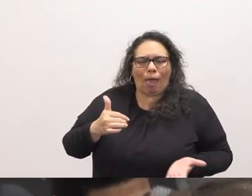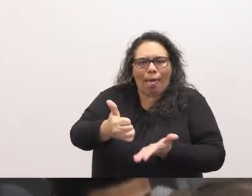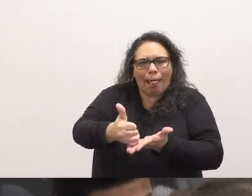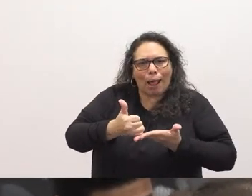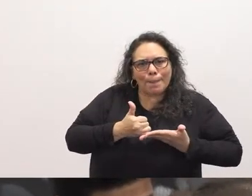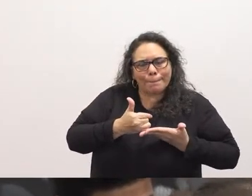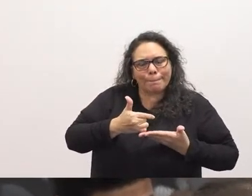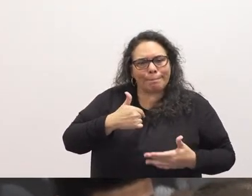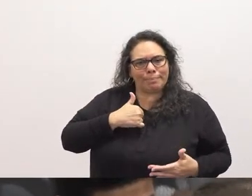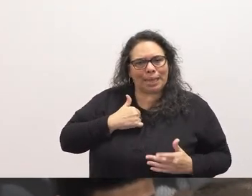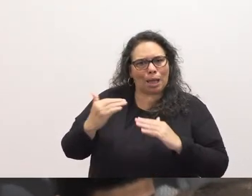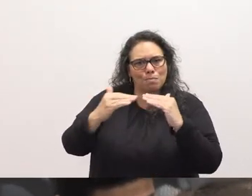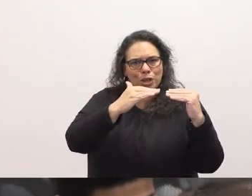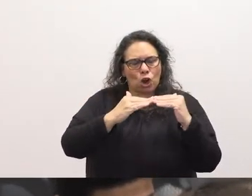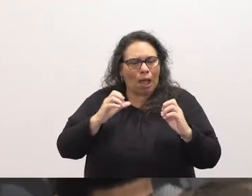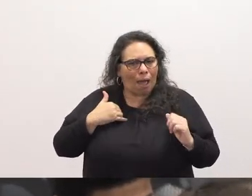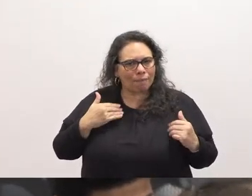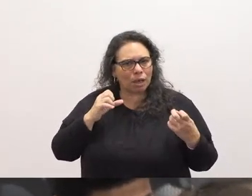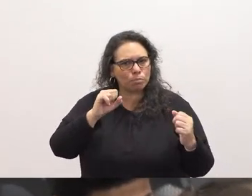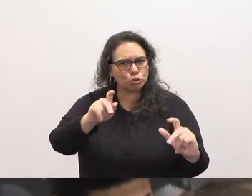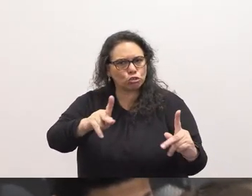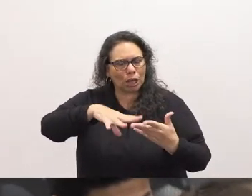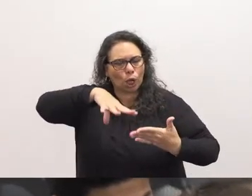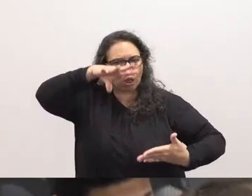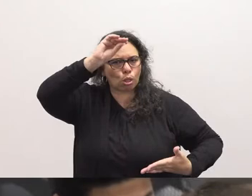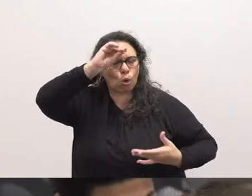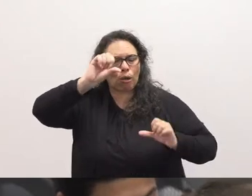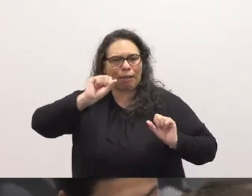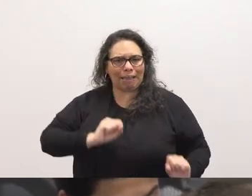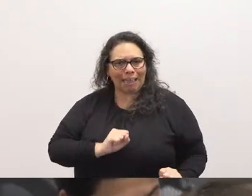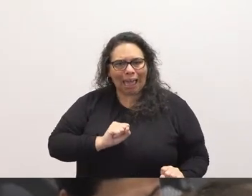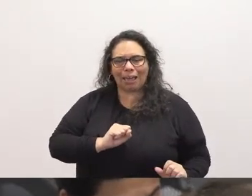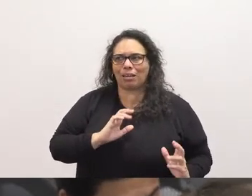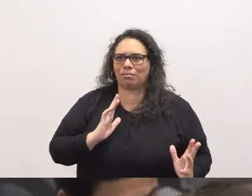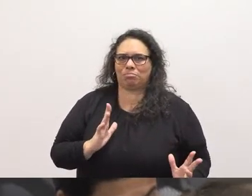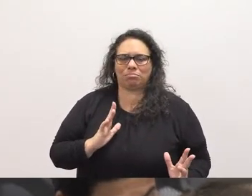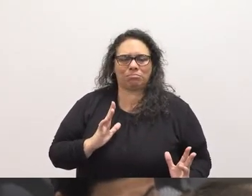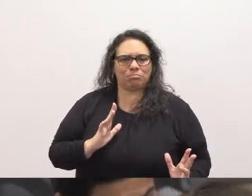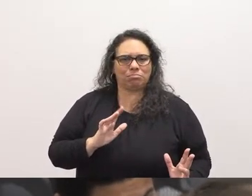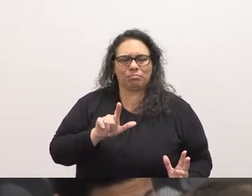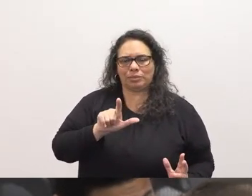and my peers have the opportunity to learn so we can continue to make ourselves,